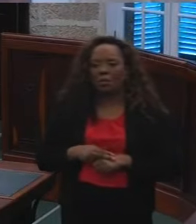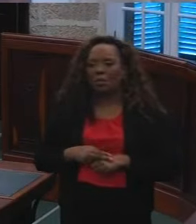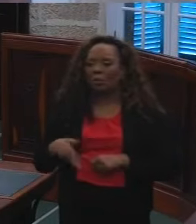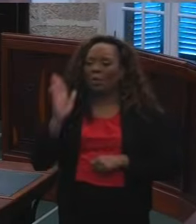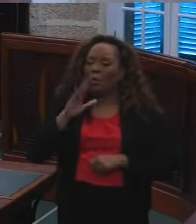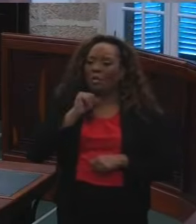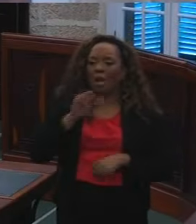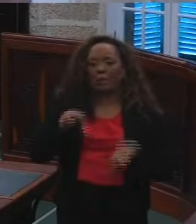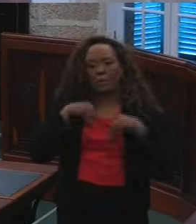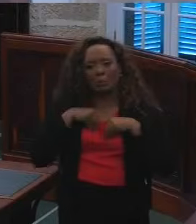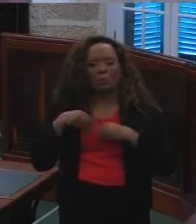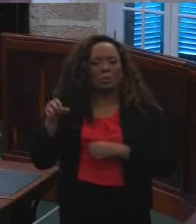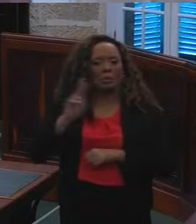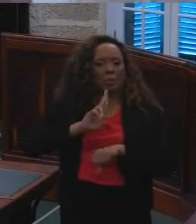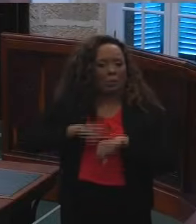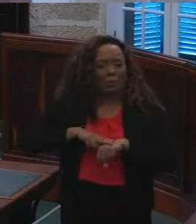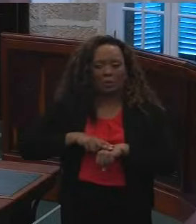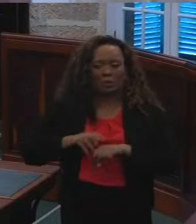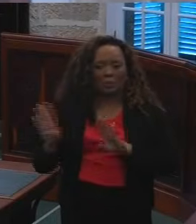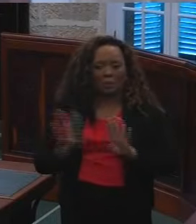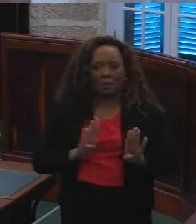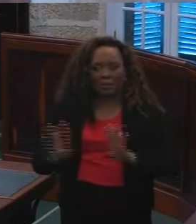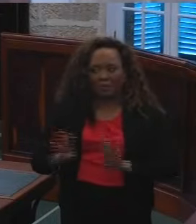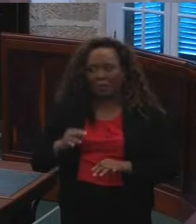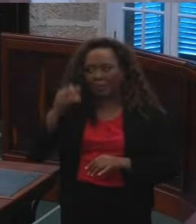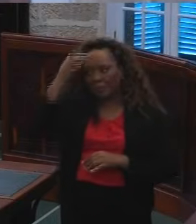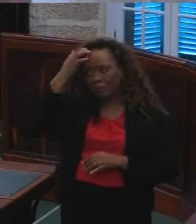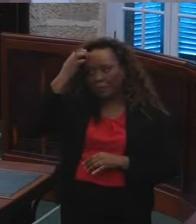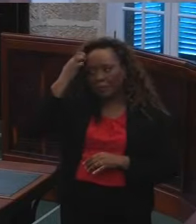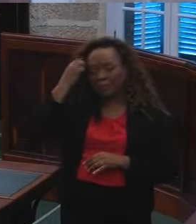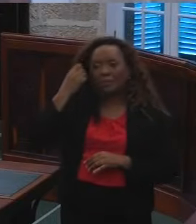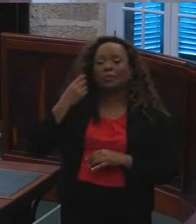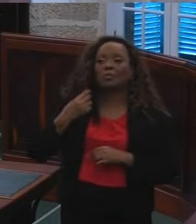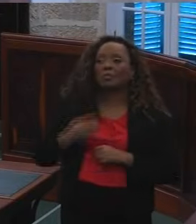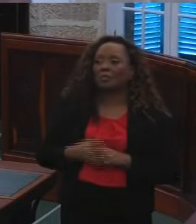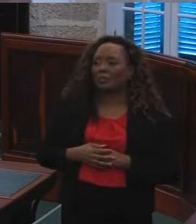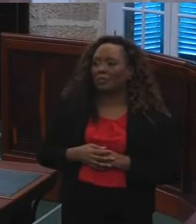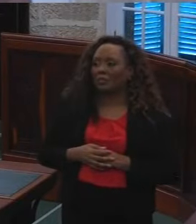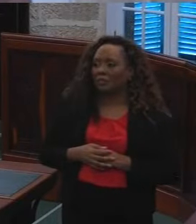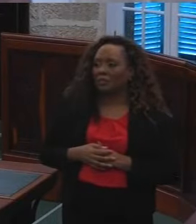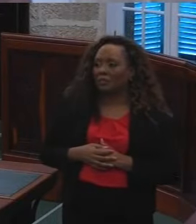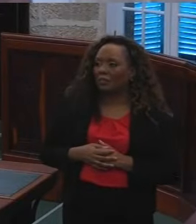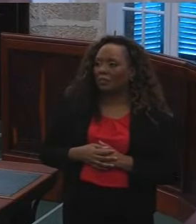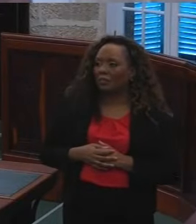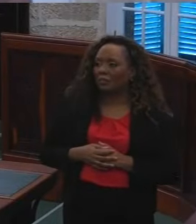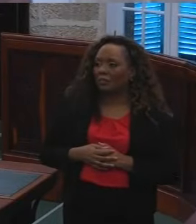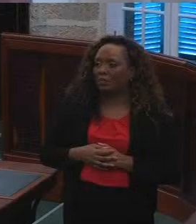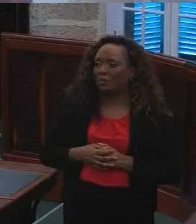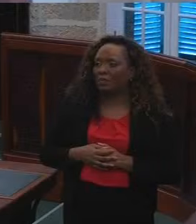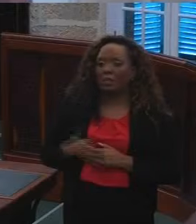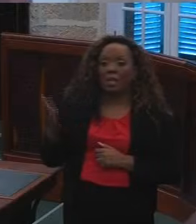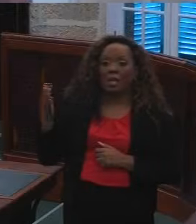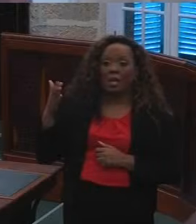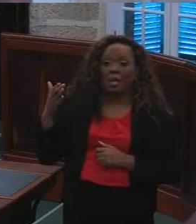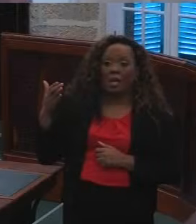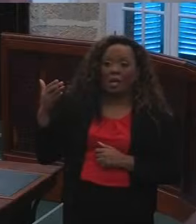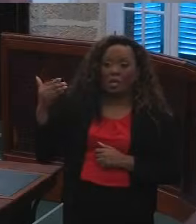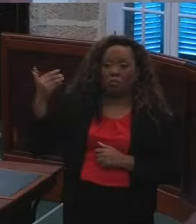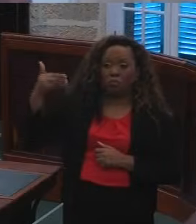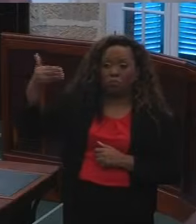call Barbados. In the third decade of the 21st century, there is no way that this